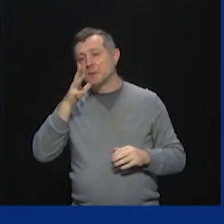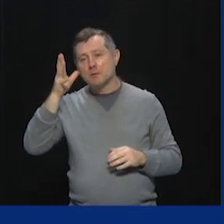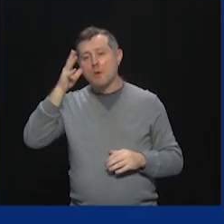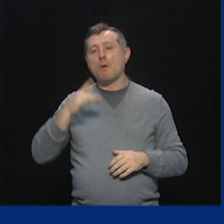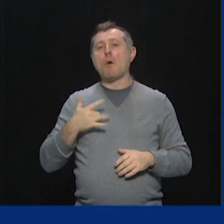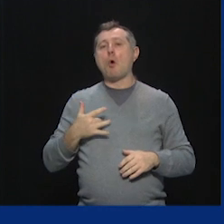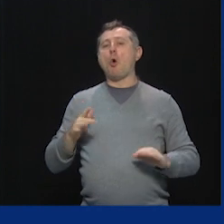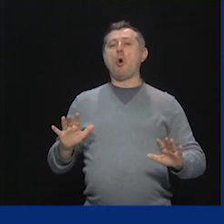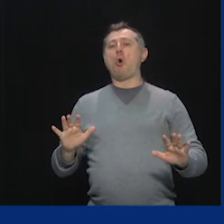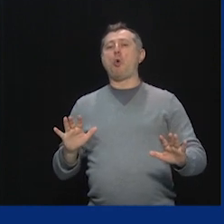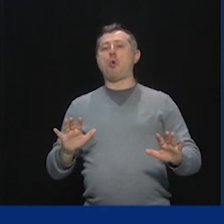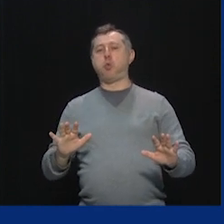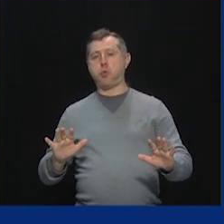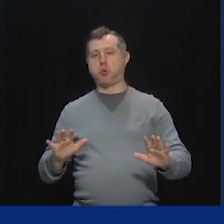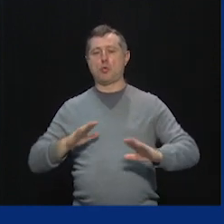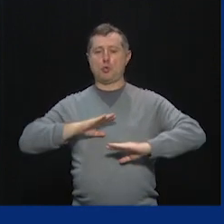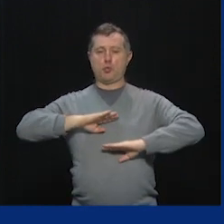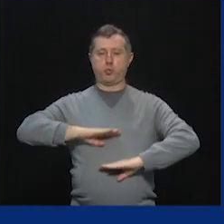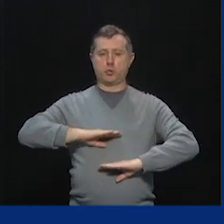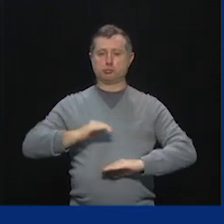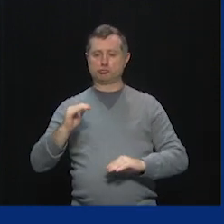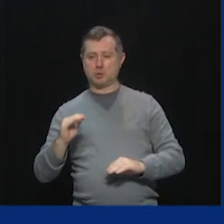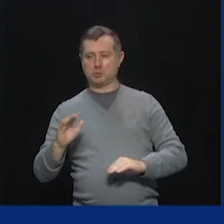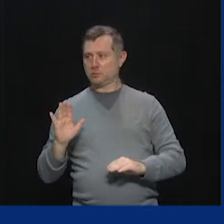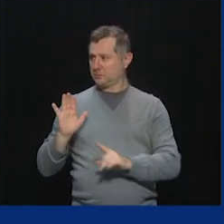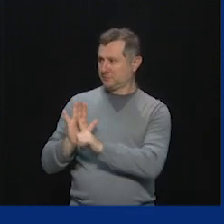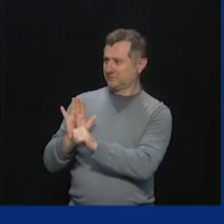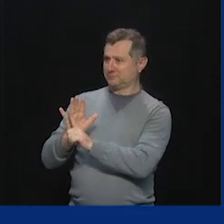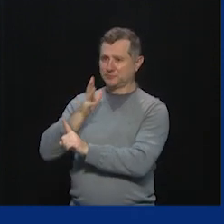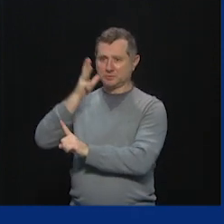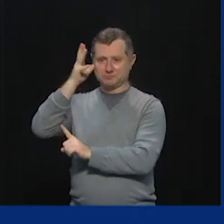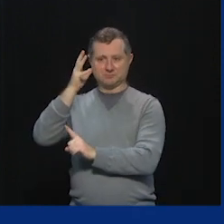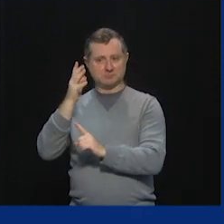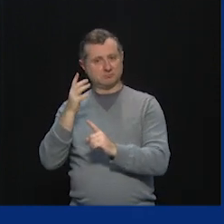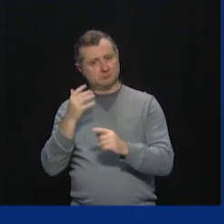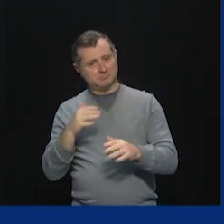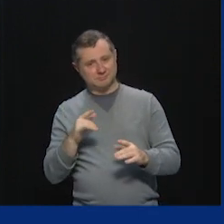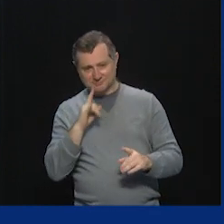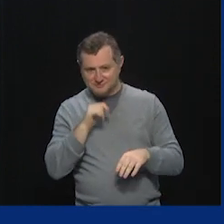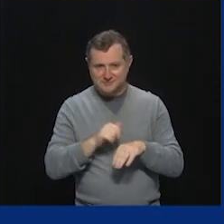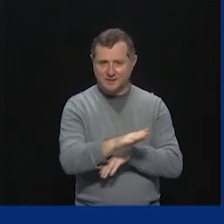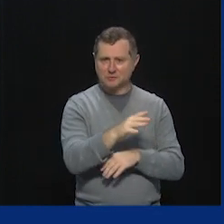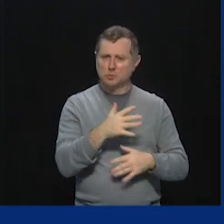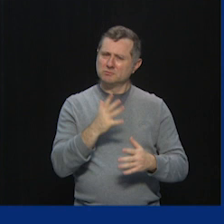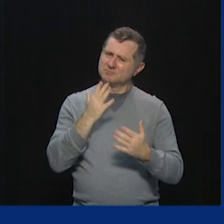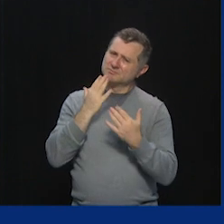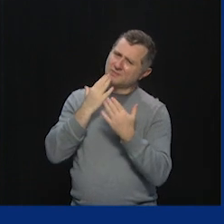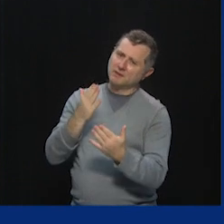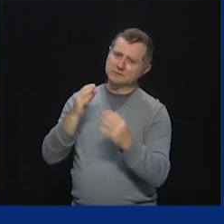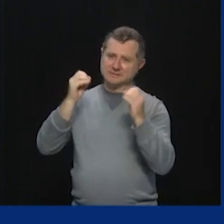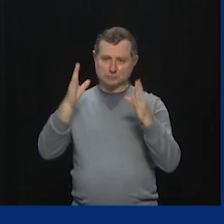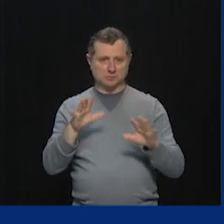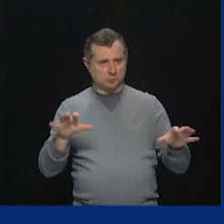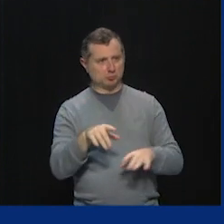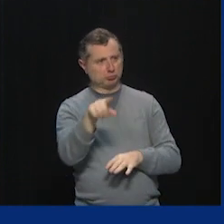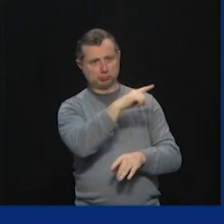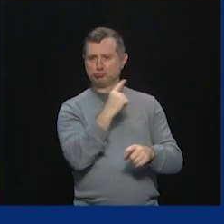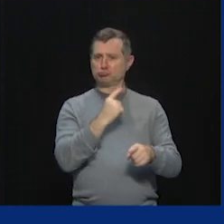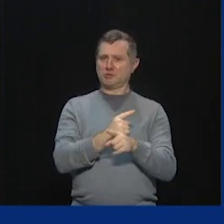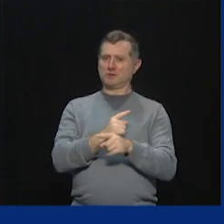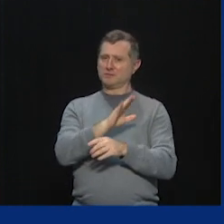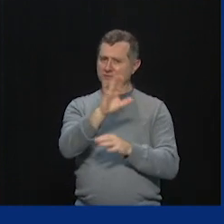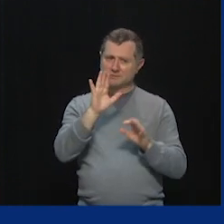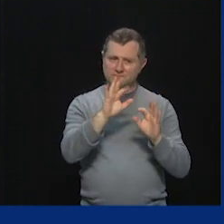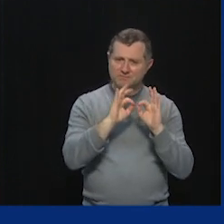vast majority are, and I want to thank them for stepping up and doing not just what's right for them and their own families, but what's good for the children that'll be before